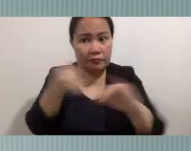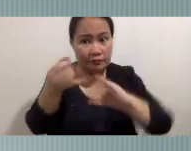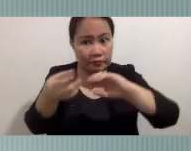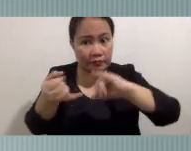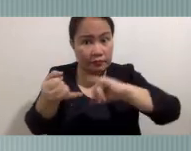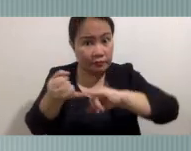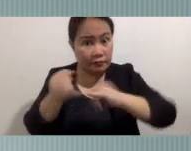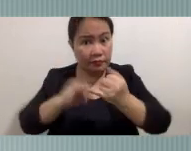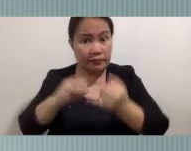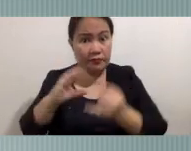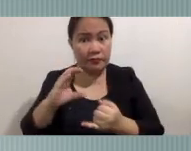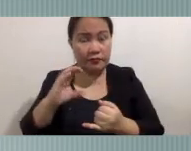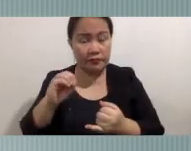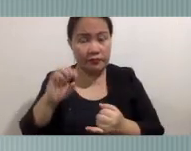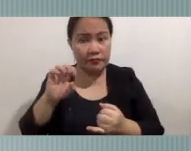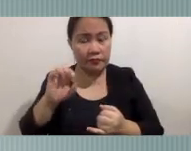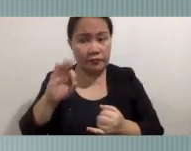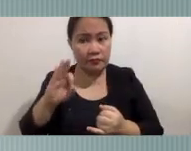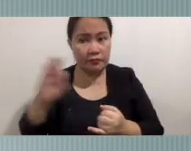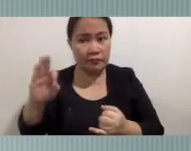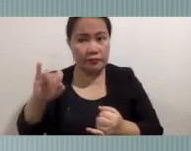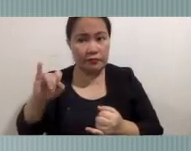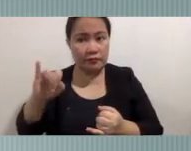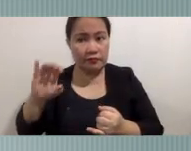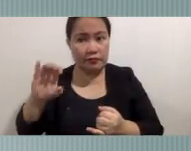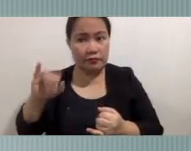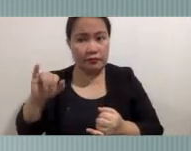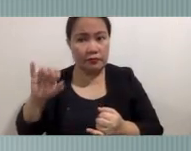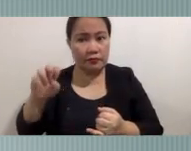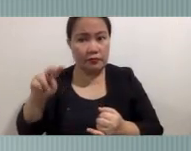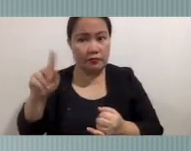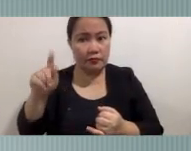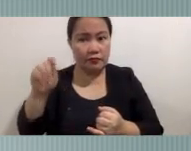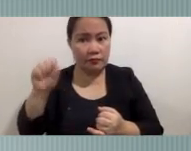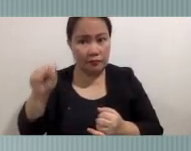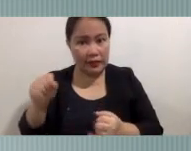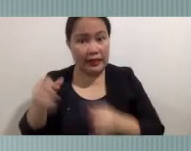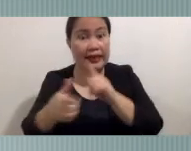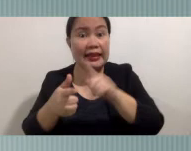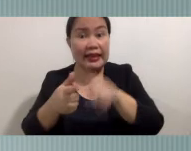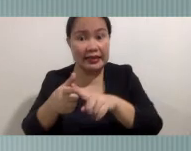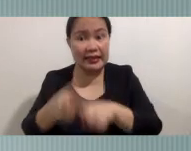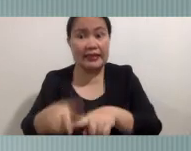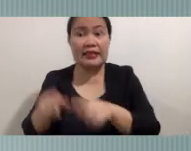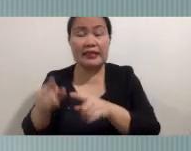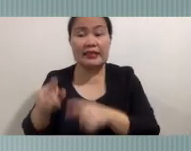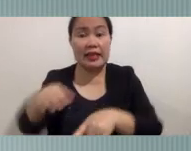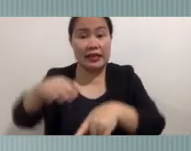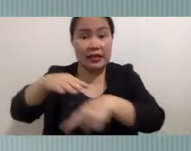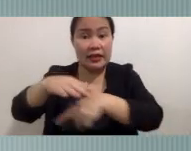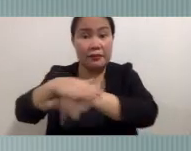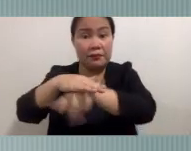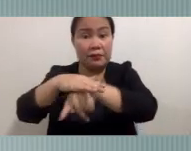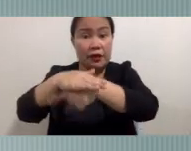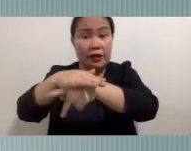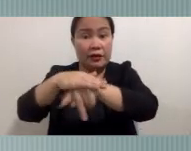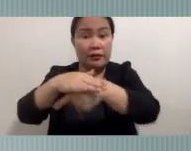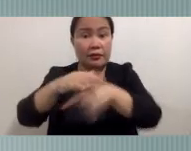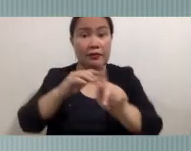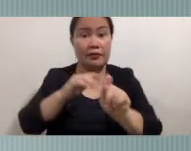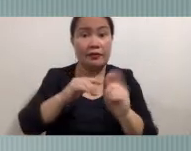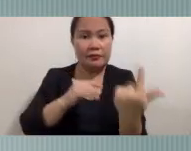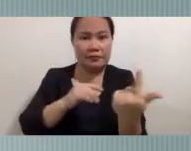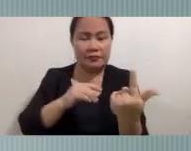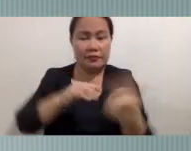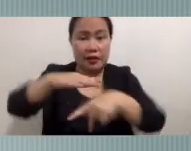integer coefficients. Then, it is an example of prime trinomial. So, ito yung